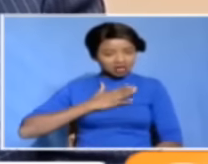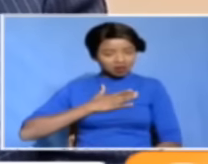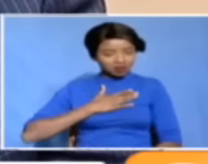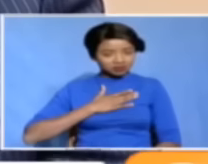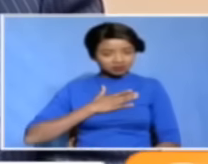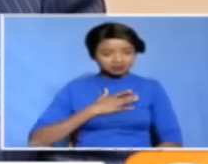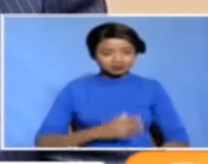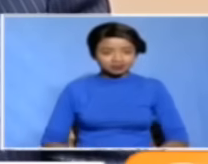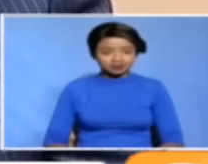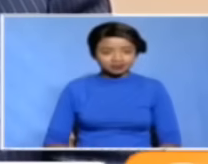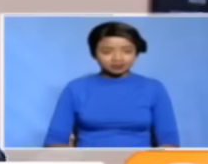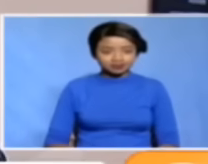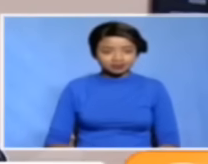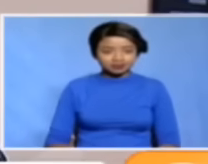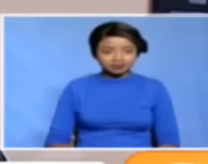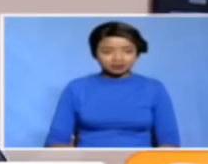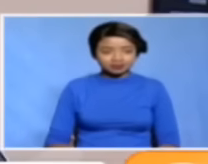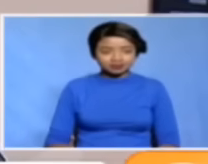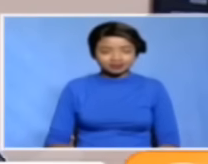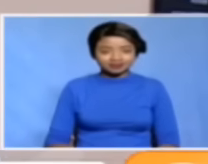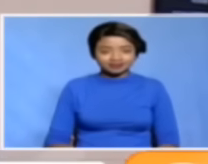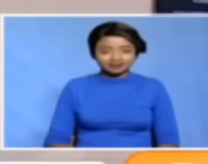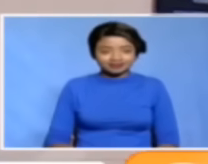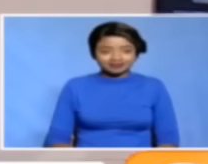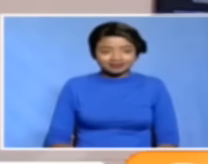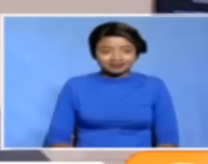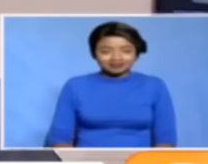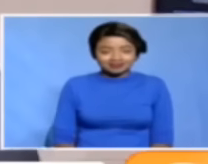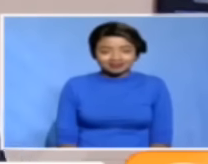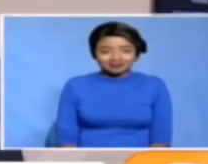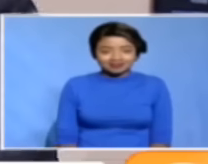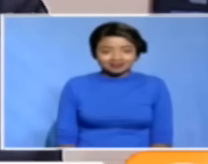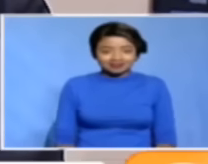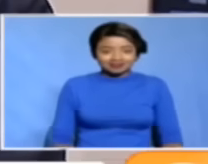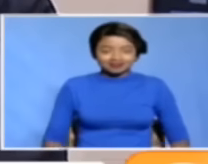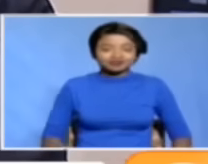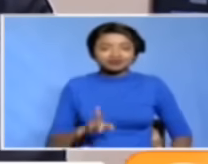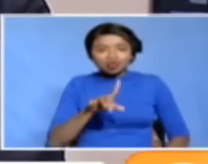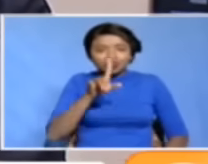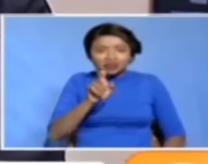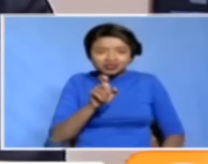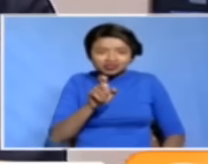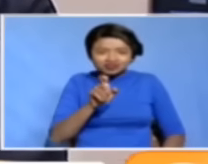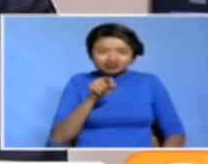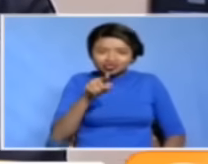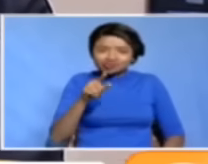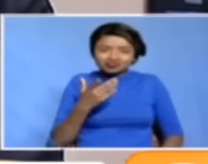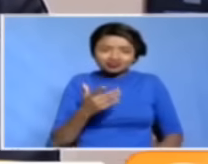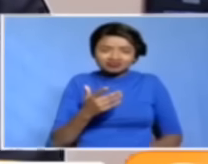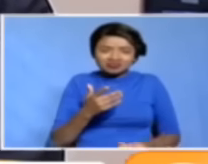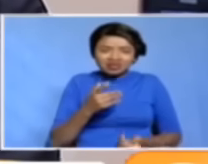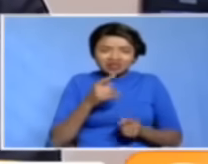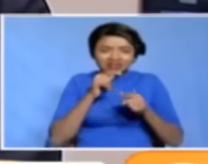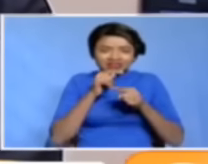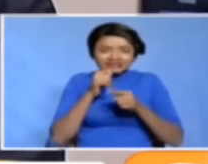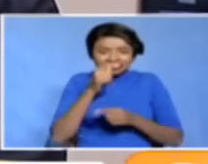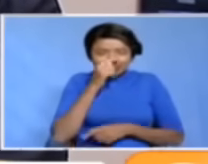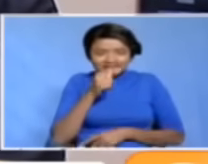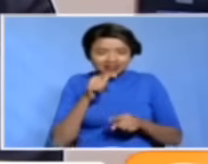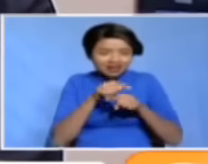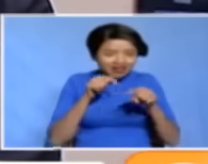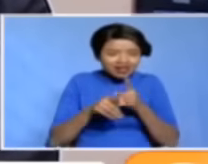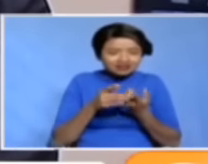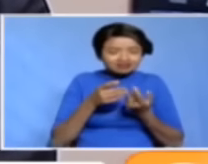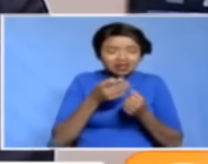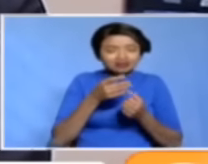Okay. Hudhaifa in Nairobi, he says, do you regret dissolving the URP party? And he goes ahead to